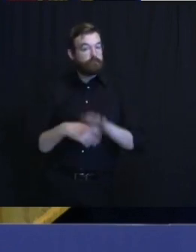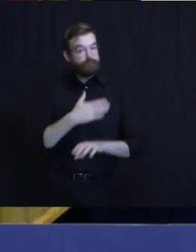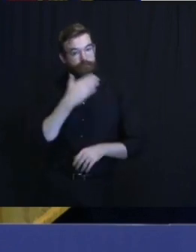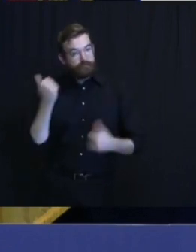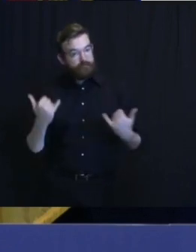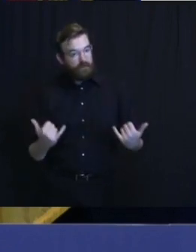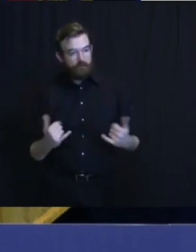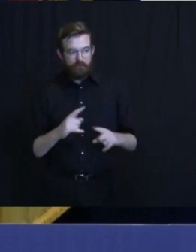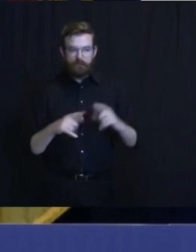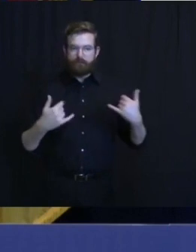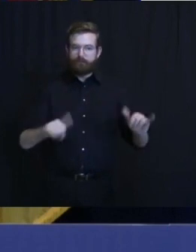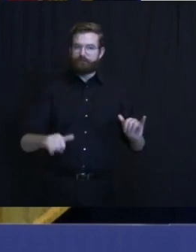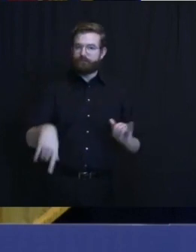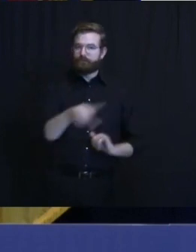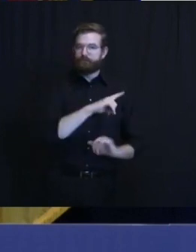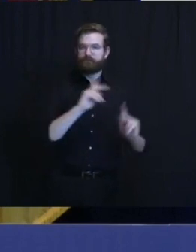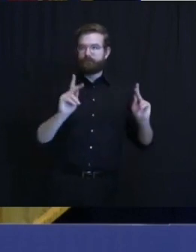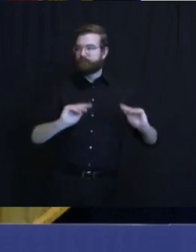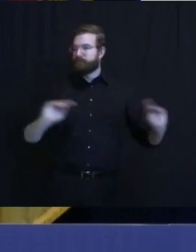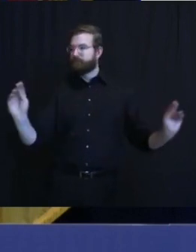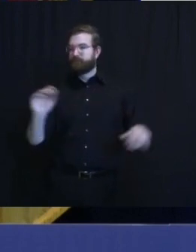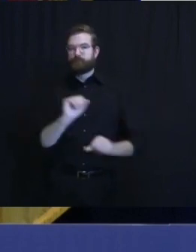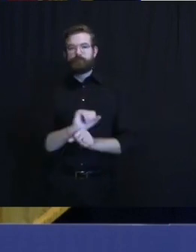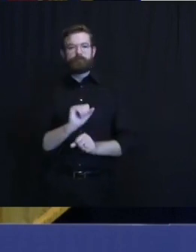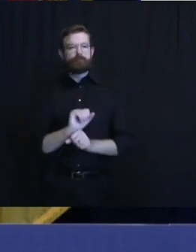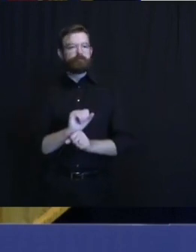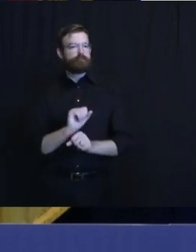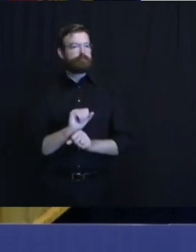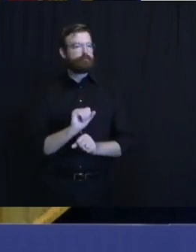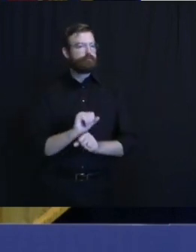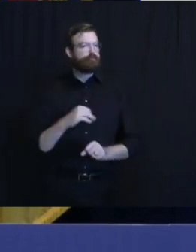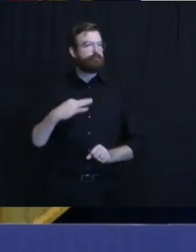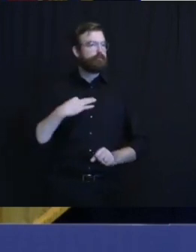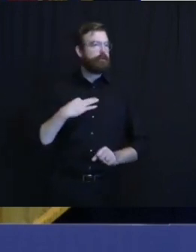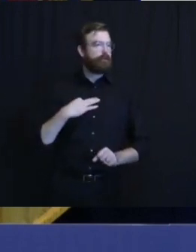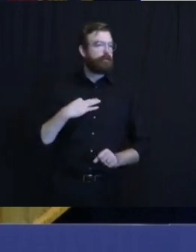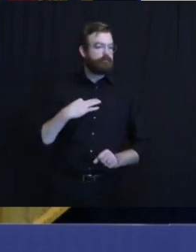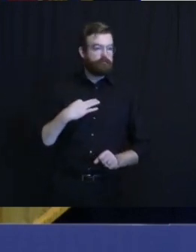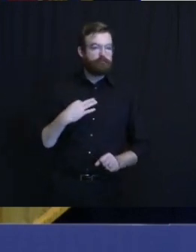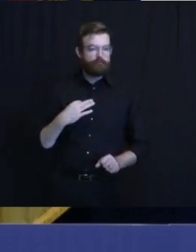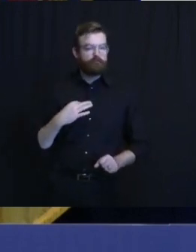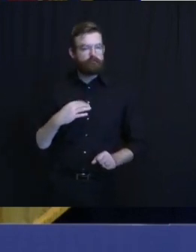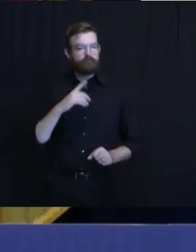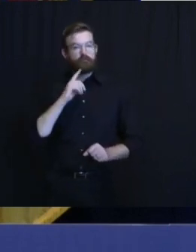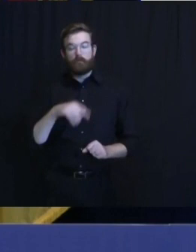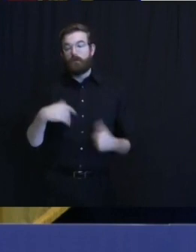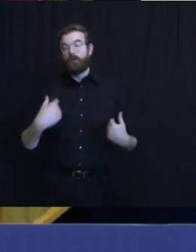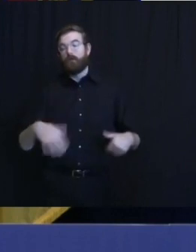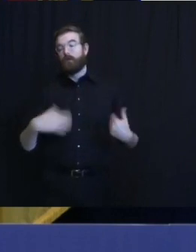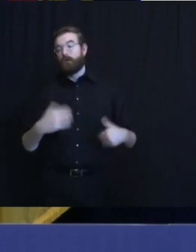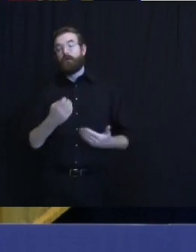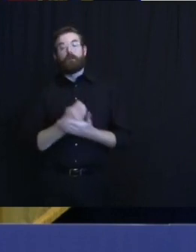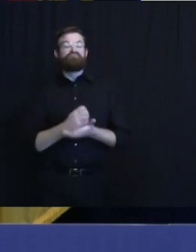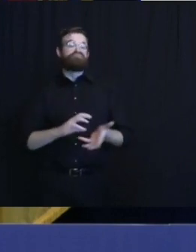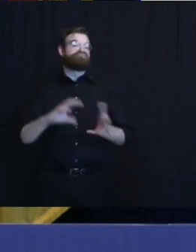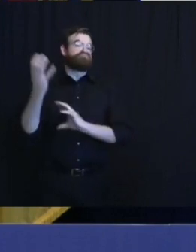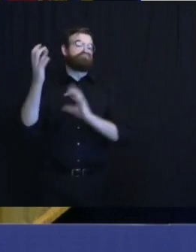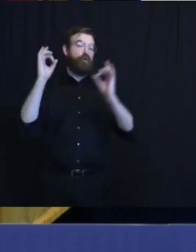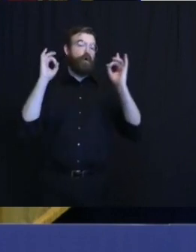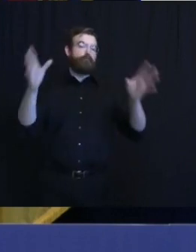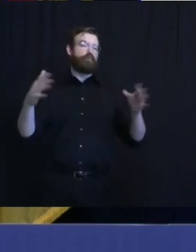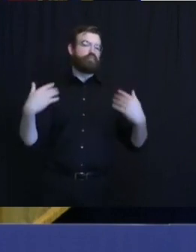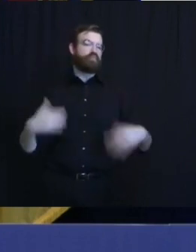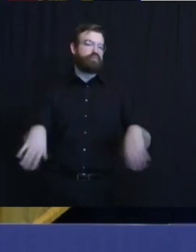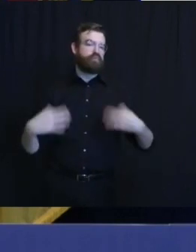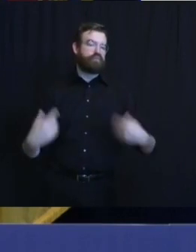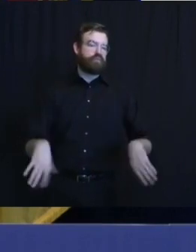had. And let's not forget that for 1 second. So we'll come back to you, but at a minimum, we'll see you at Monday